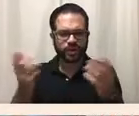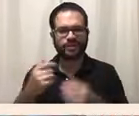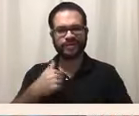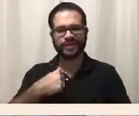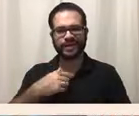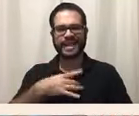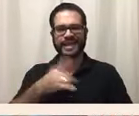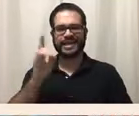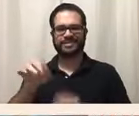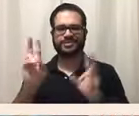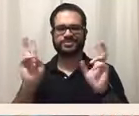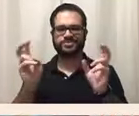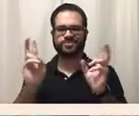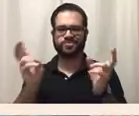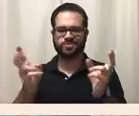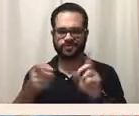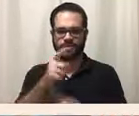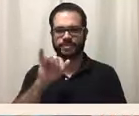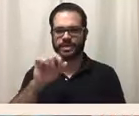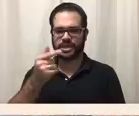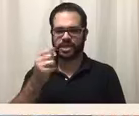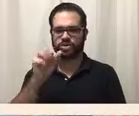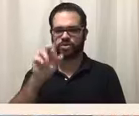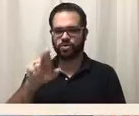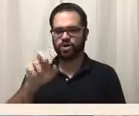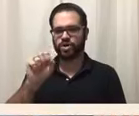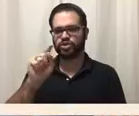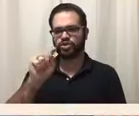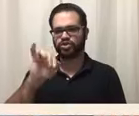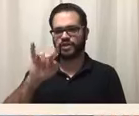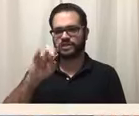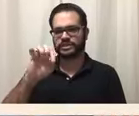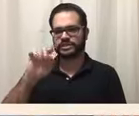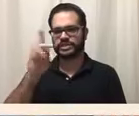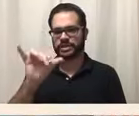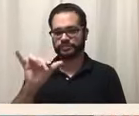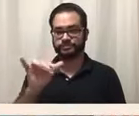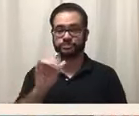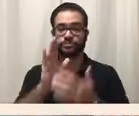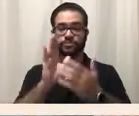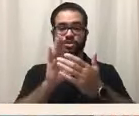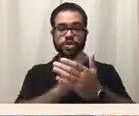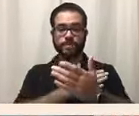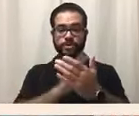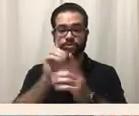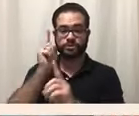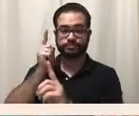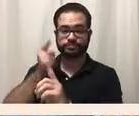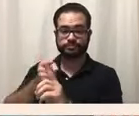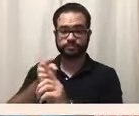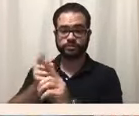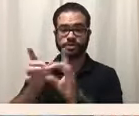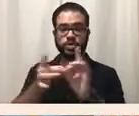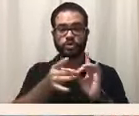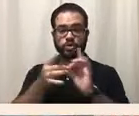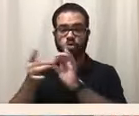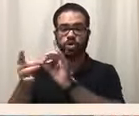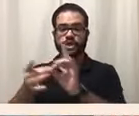Igor Stravinsky. Music is the coordination between man and